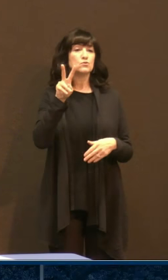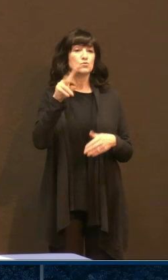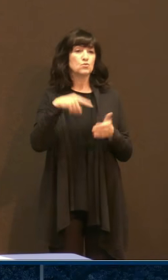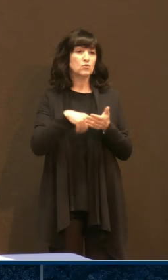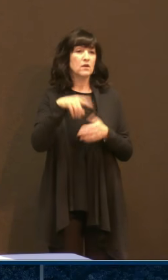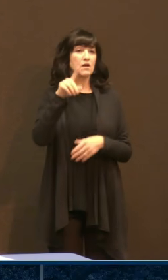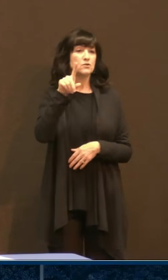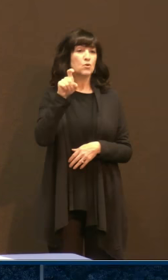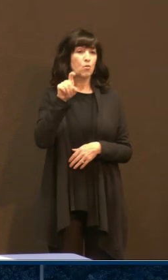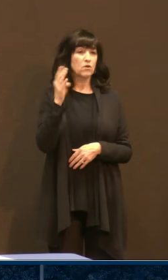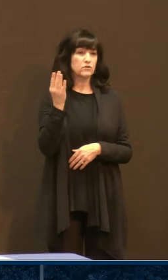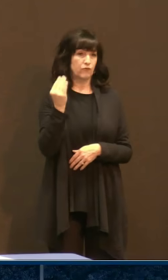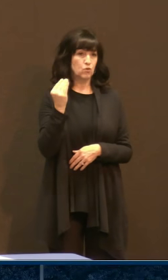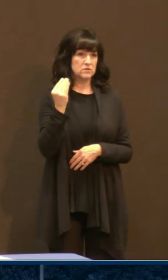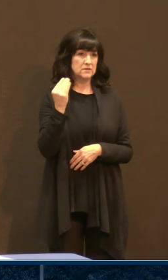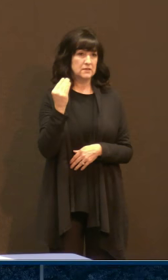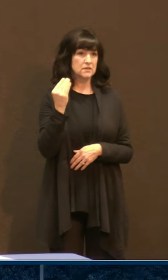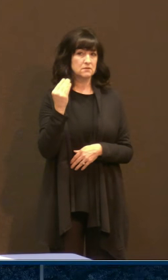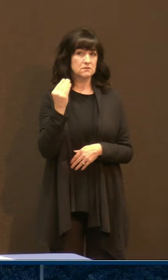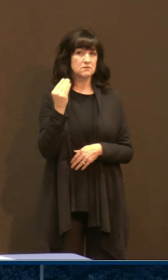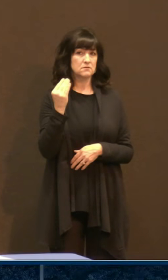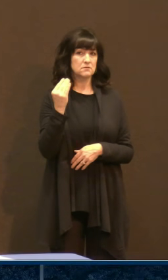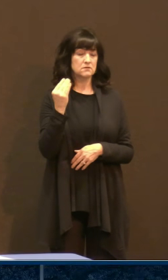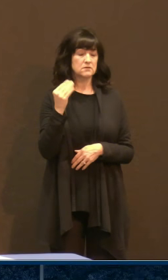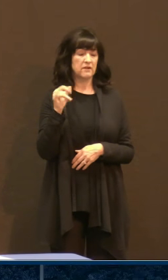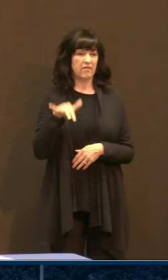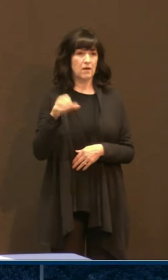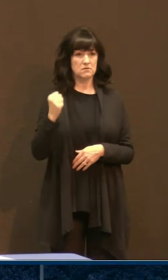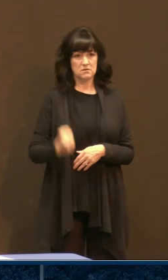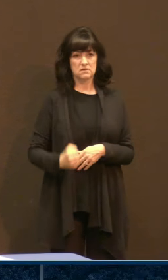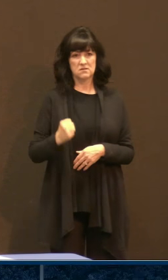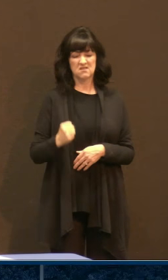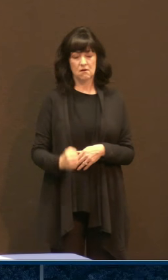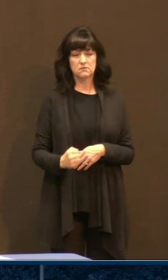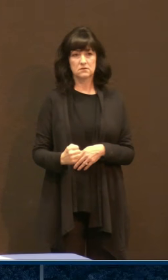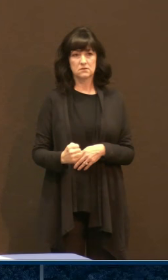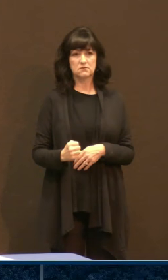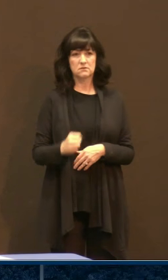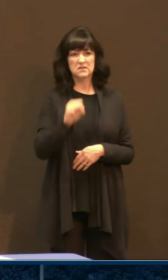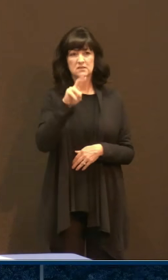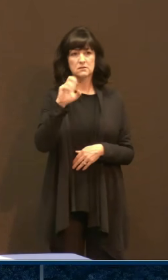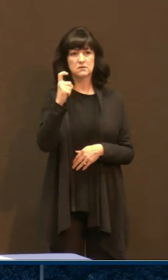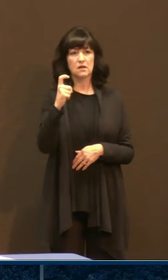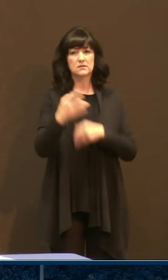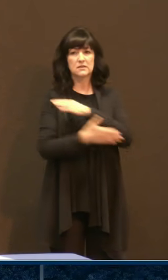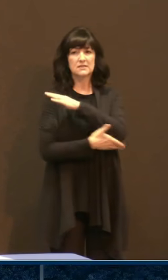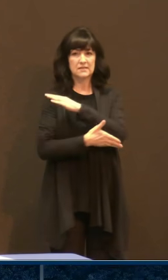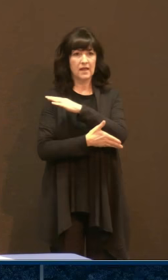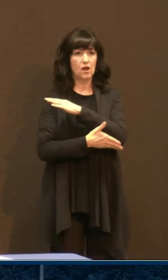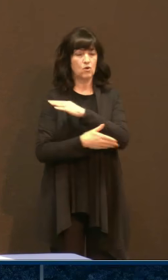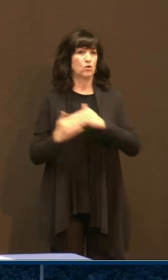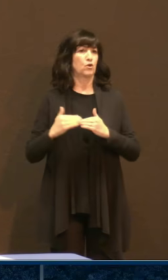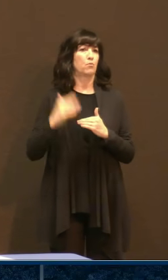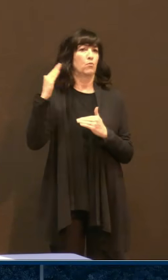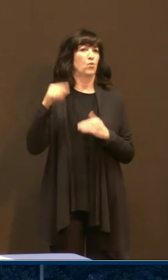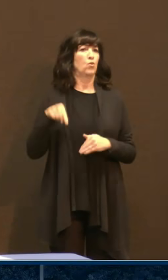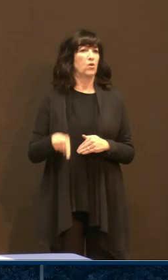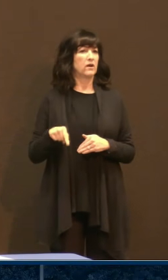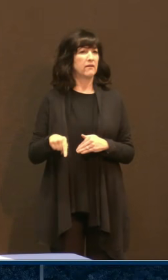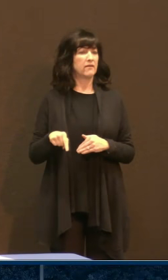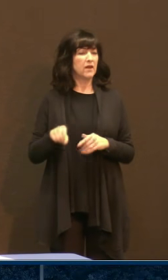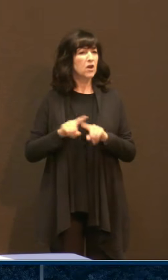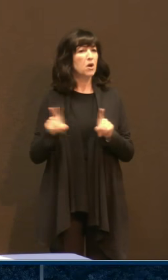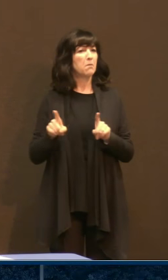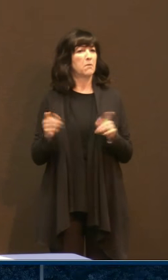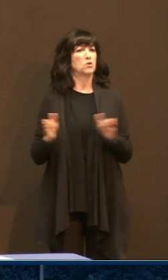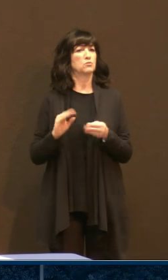2,114 cases in Newcastle or Sussex County, and more cases there, and of course a much smaller population,